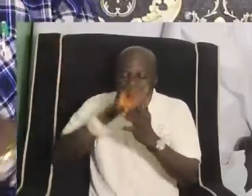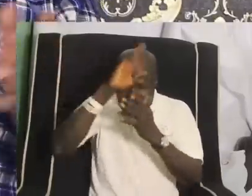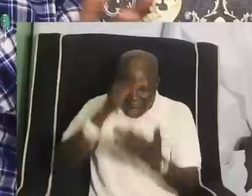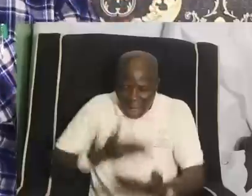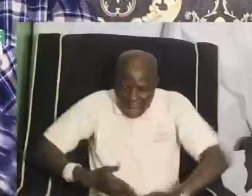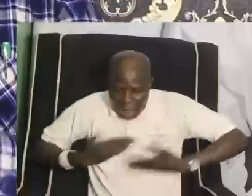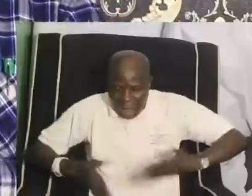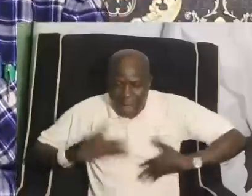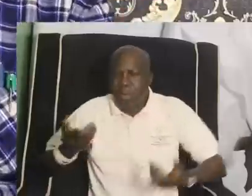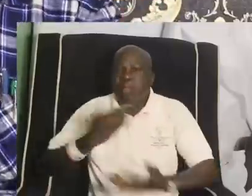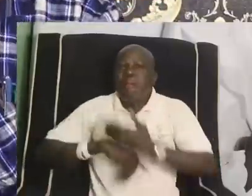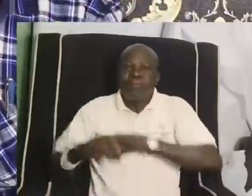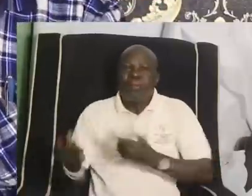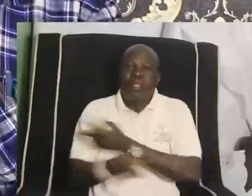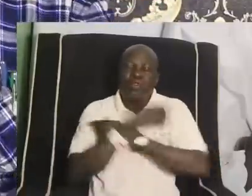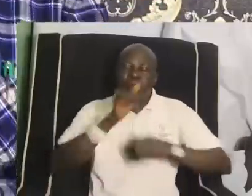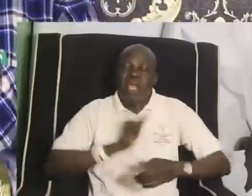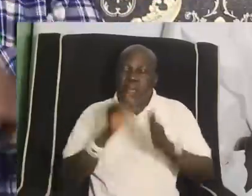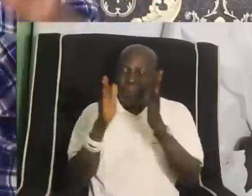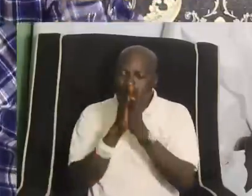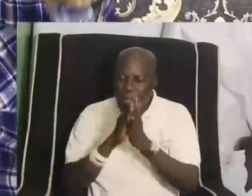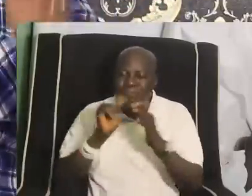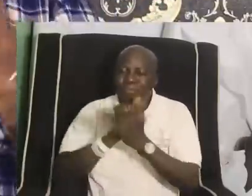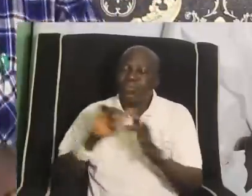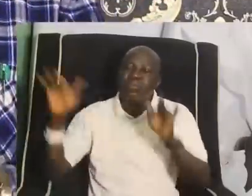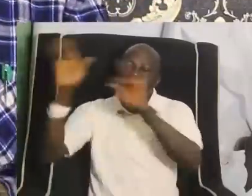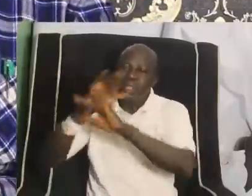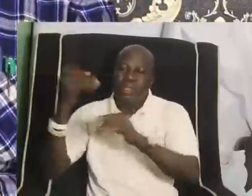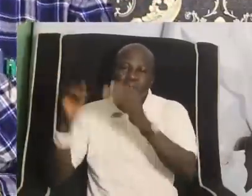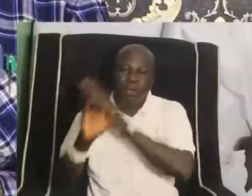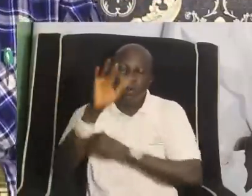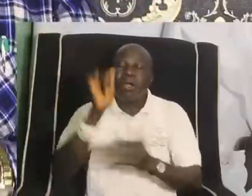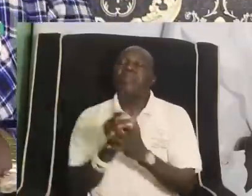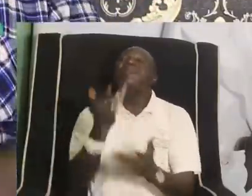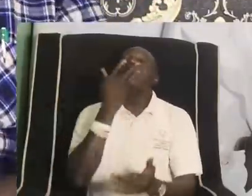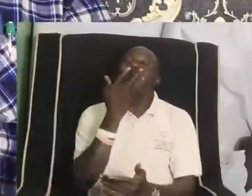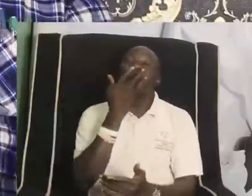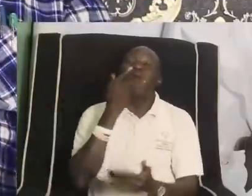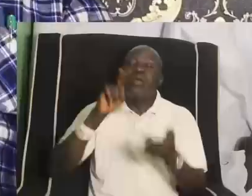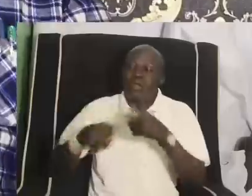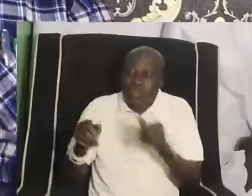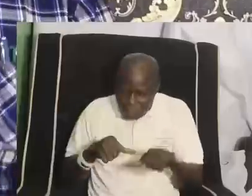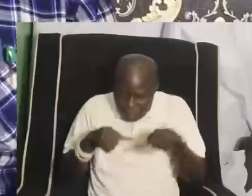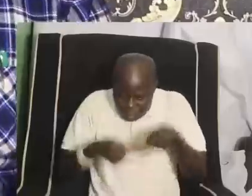Lord you. Jesus. In the name of Jesus. Bakura. I pray. Mercy of God. God. And